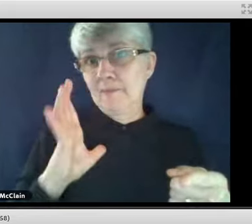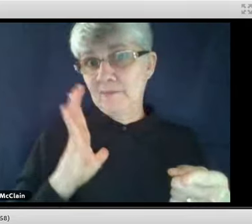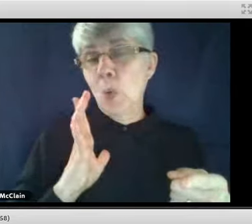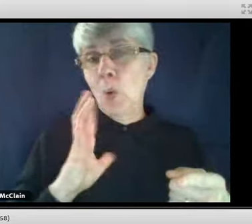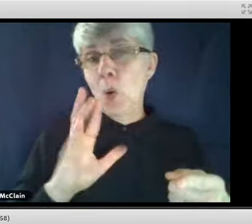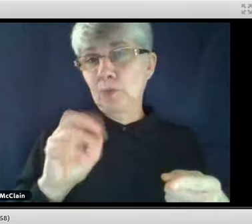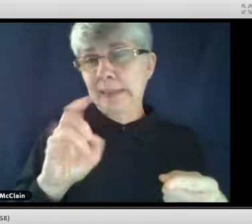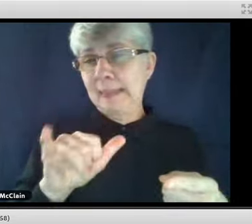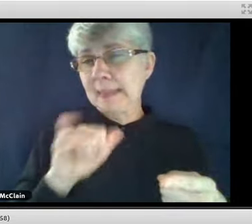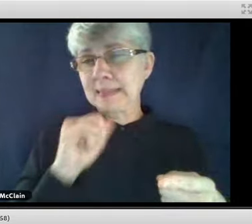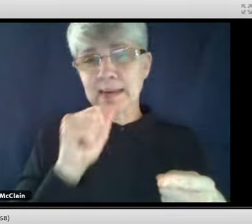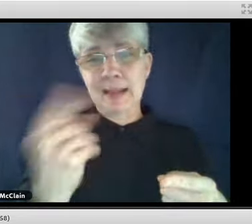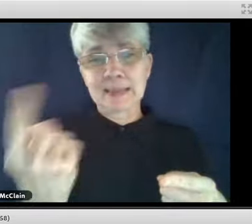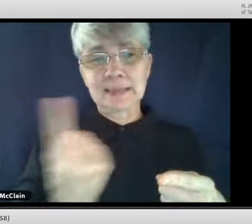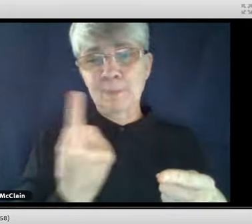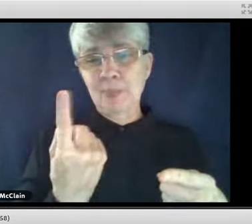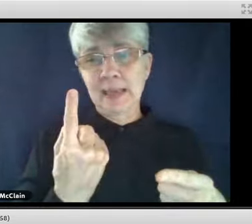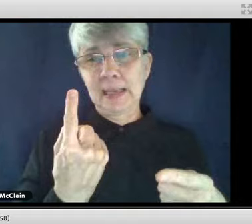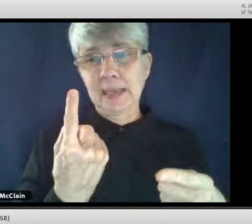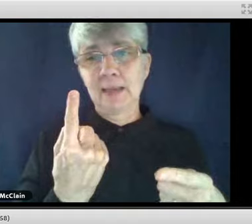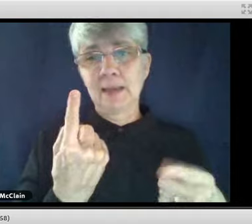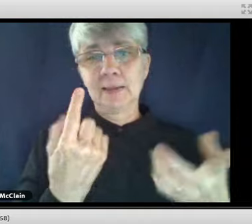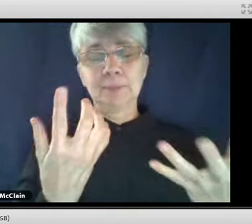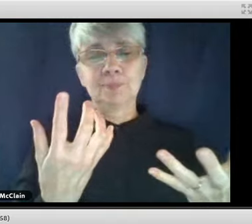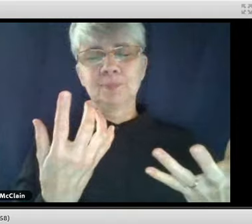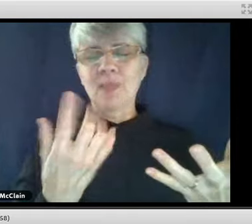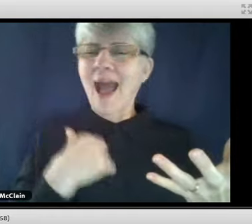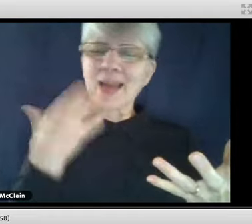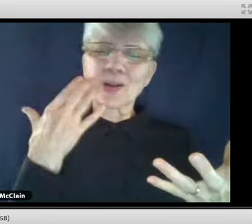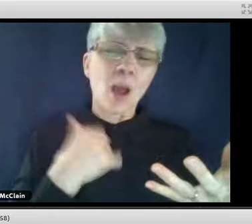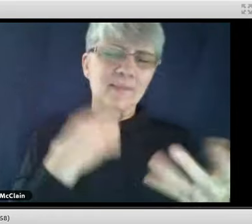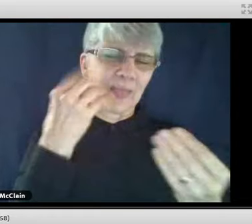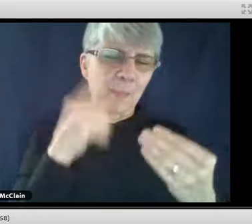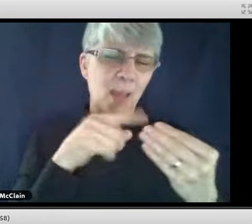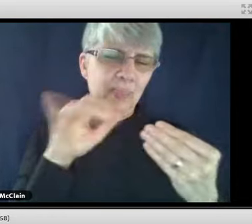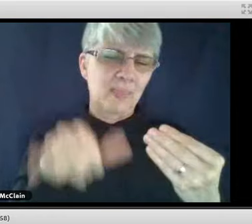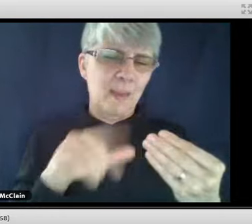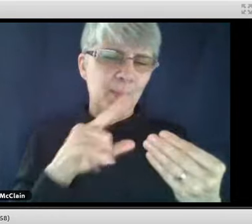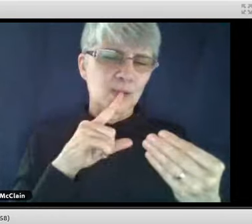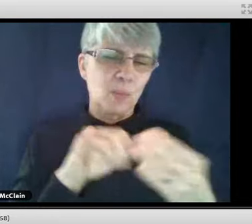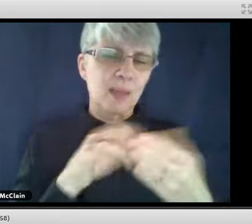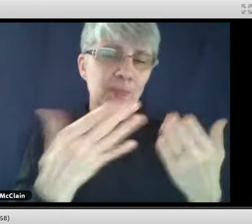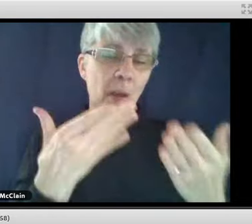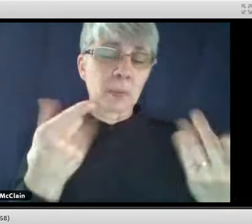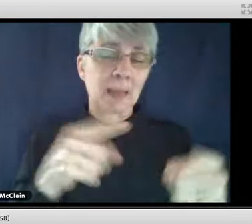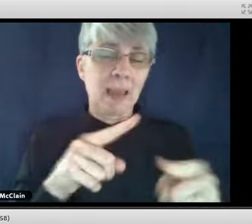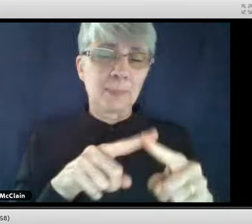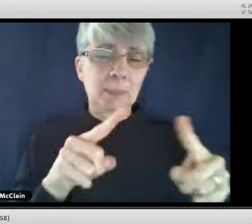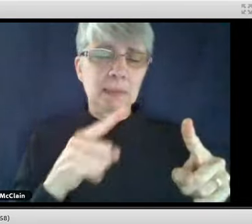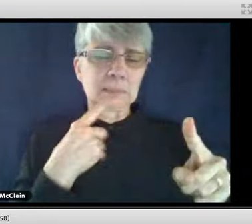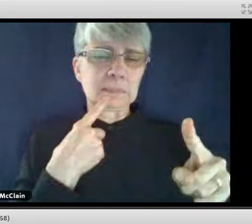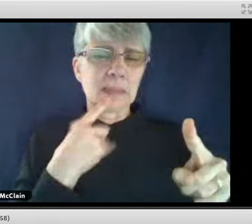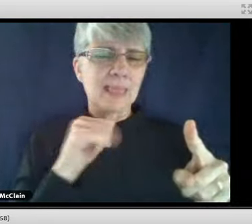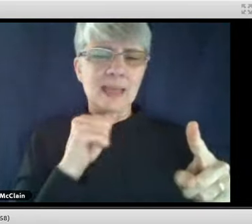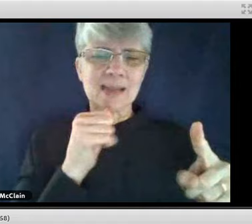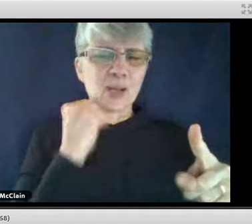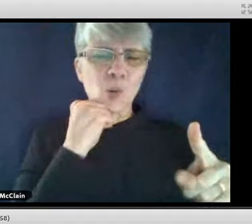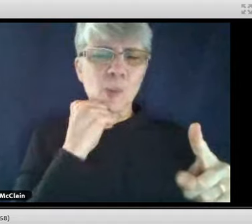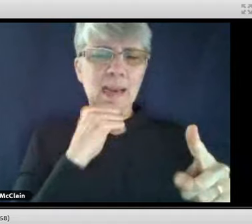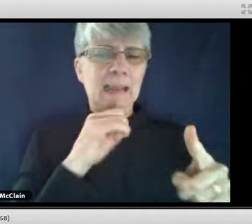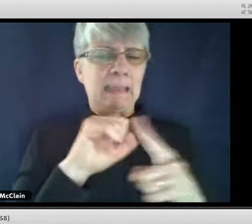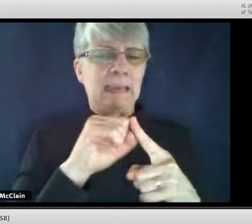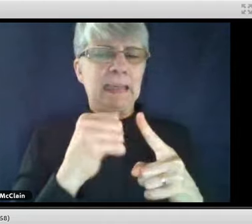Ricky. That's not something, I don't know. I would have to think about that. I'm sure that that's probably happened, but that's usually not the case. At